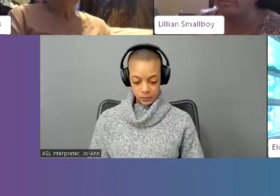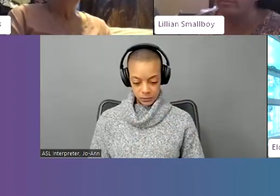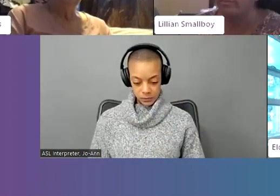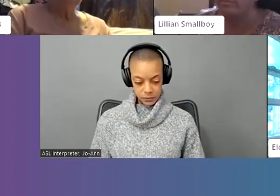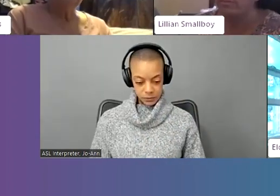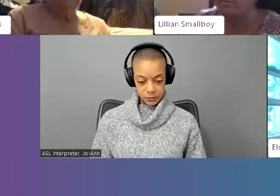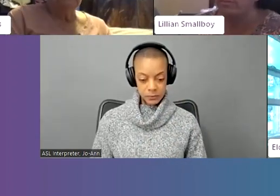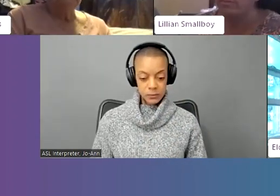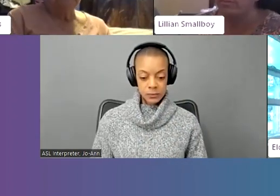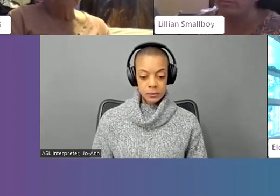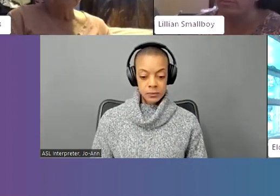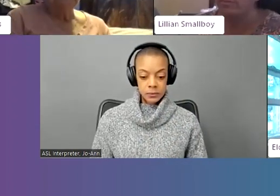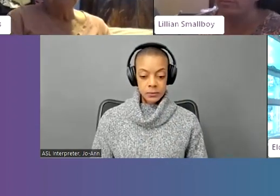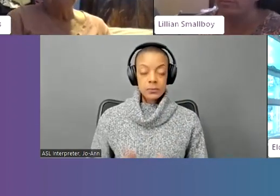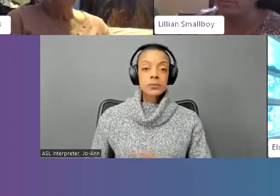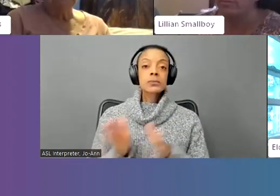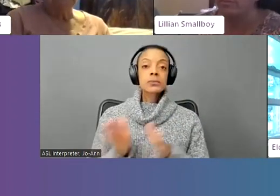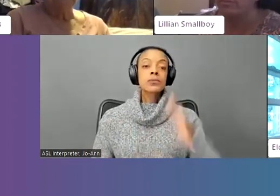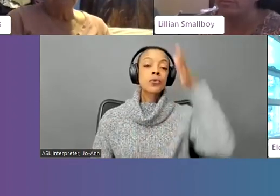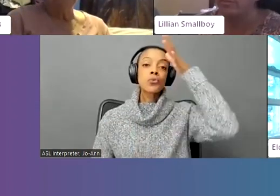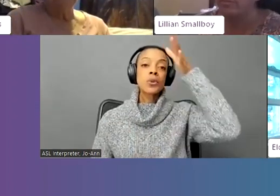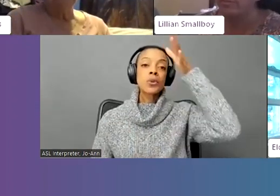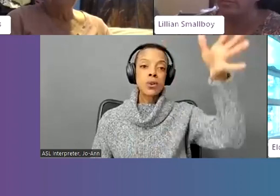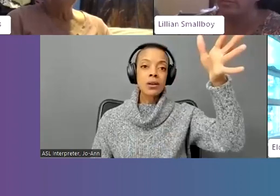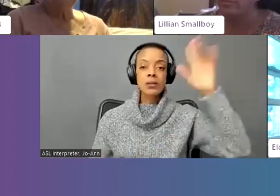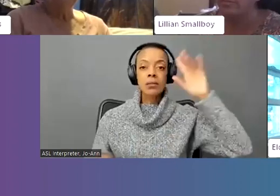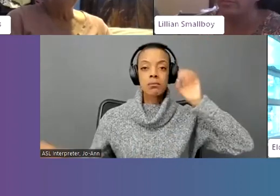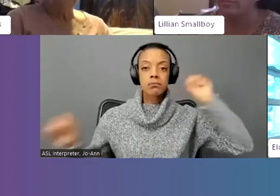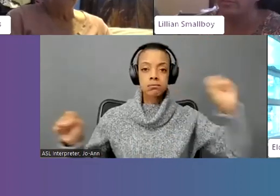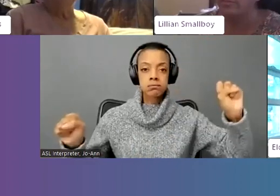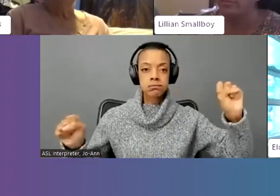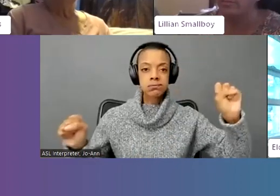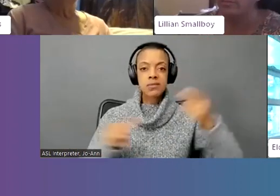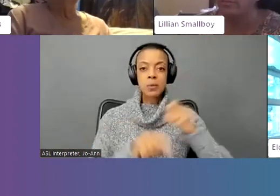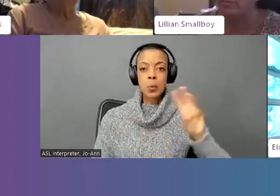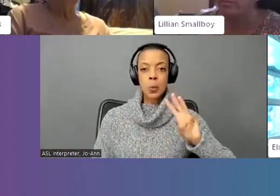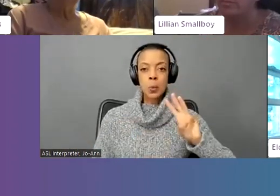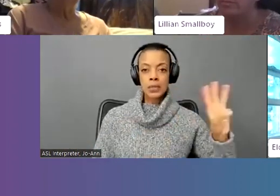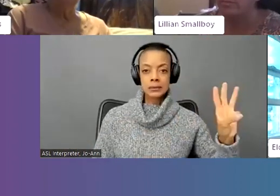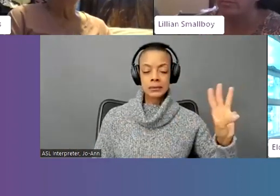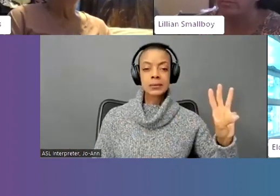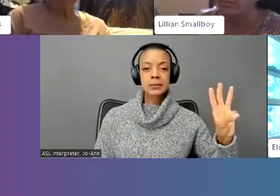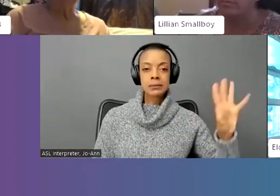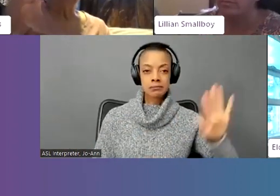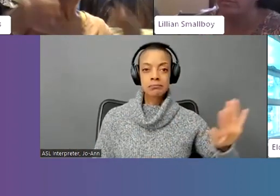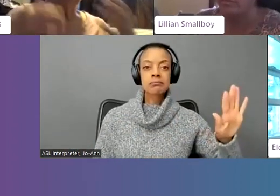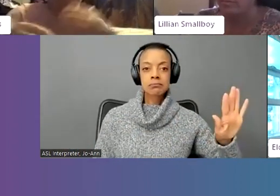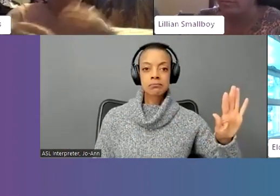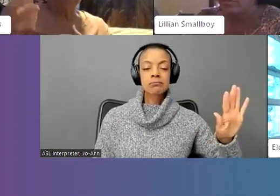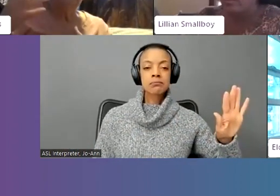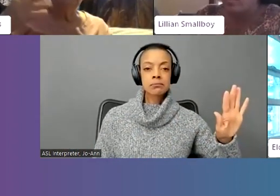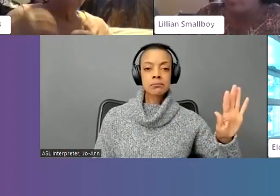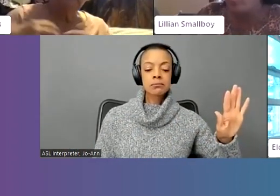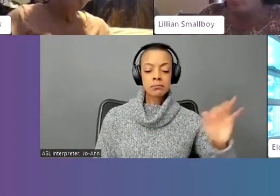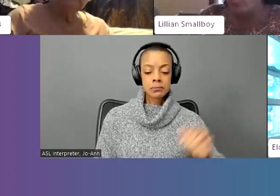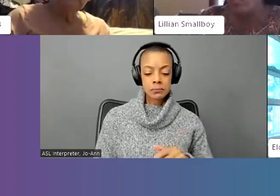Next, we give thanks to our grandfathers, the thunder, who come from the west. And they come and